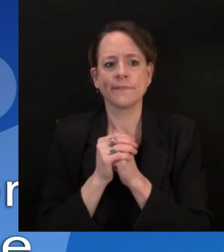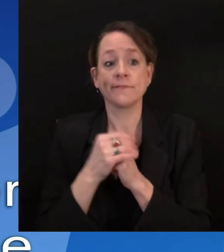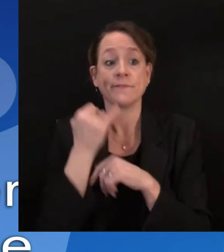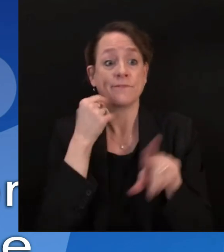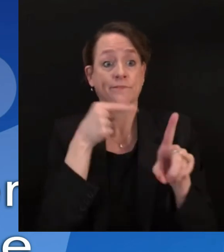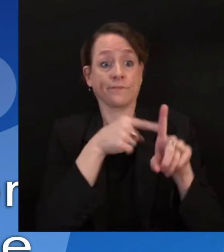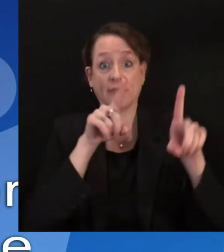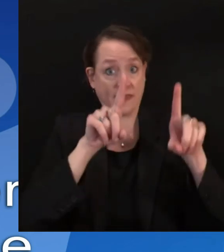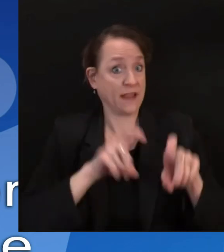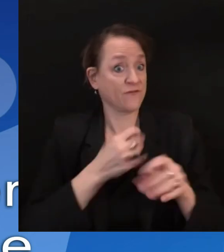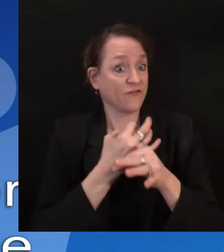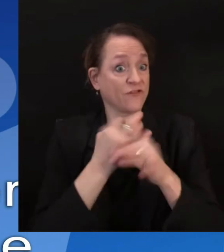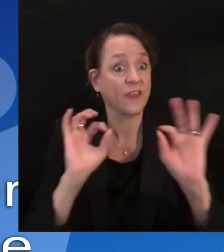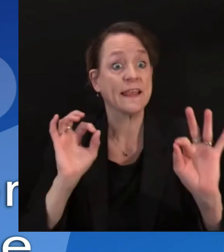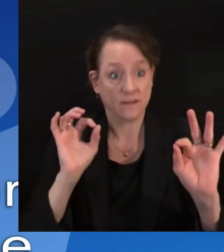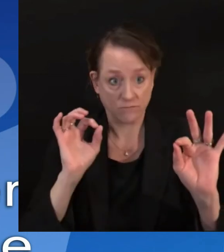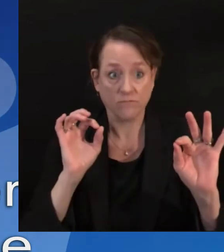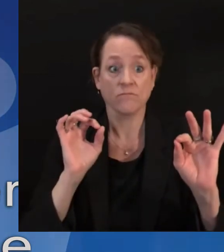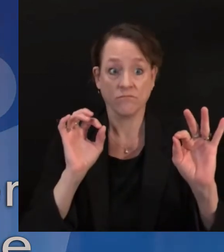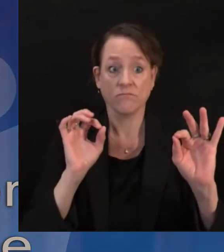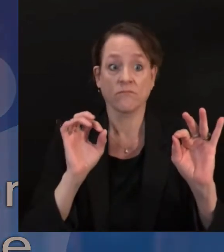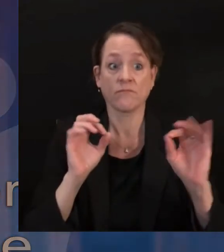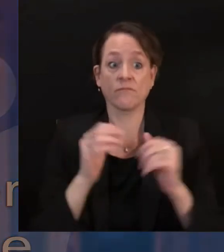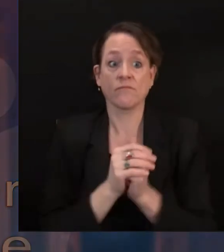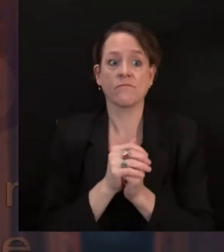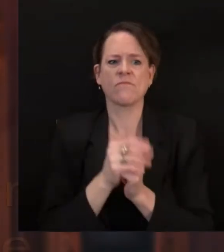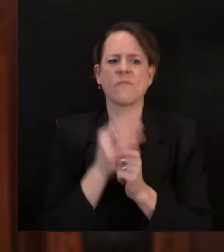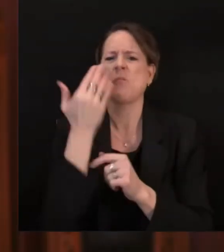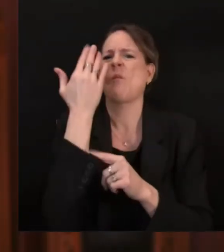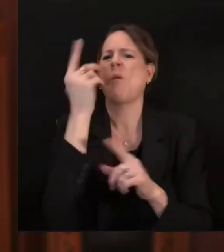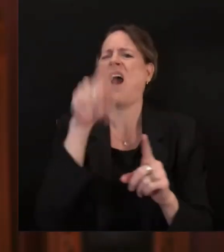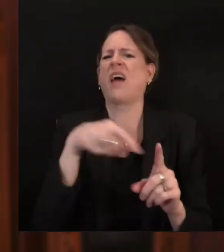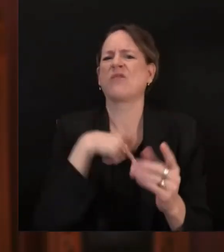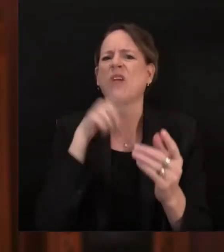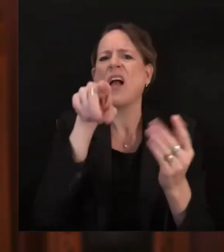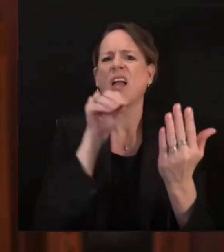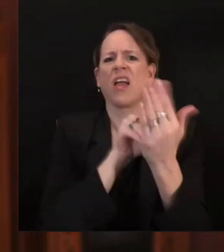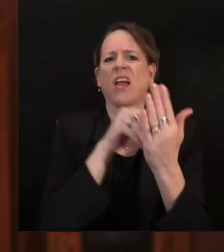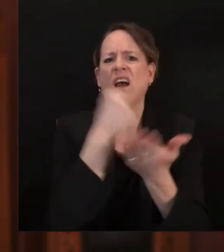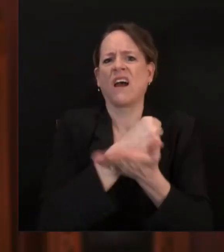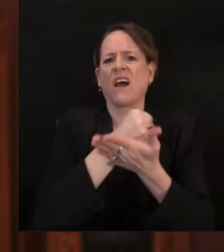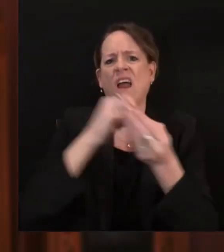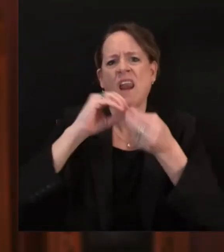So, David, you should not have to provide your credit card number.